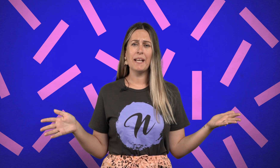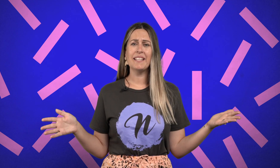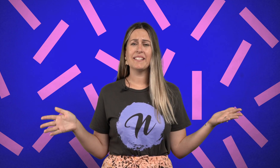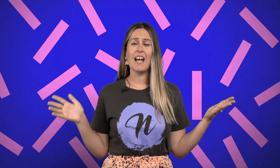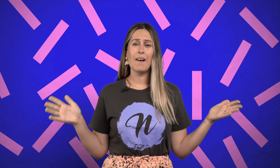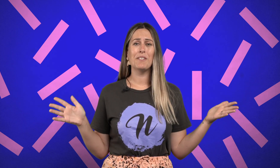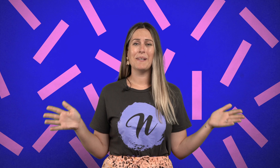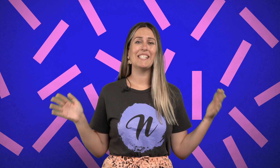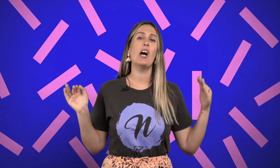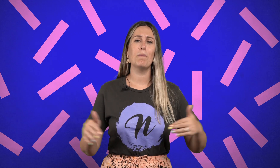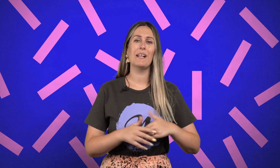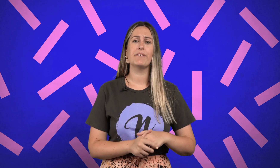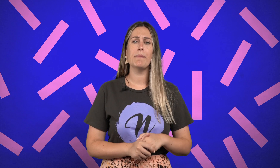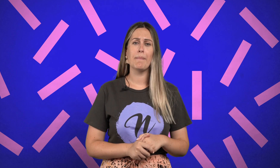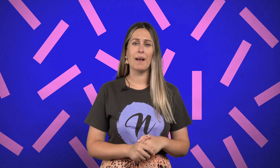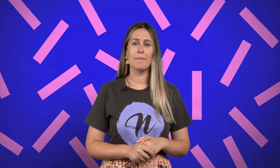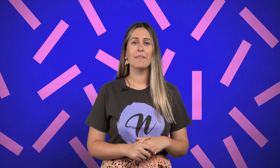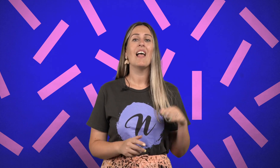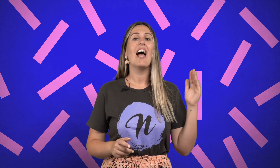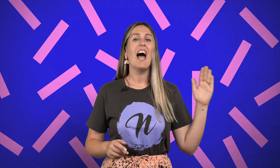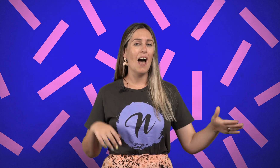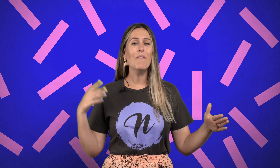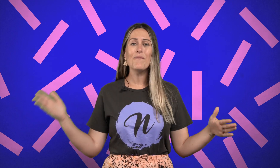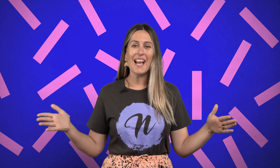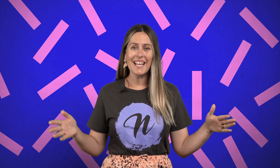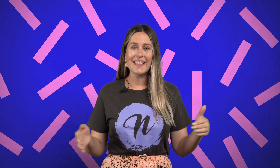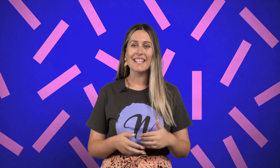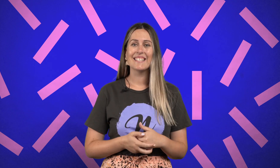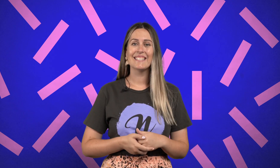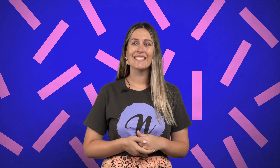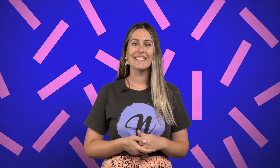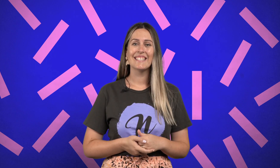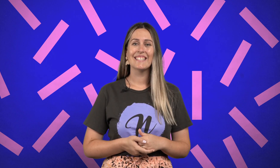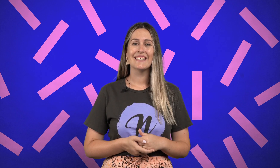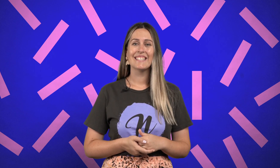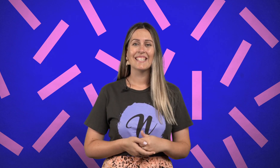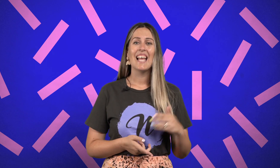don't you repeat this after me to help us remember? Have faith.